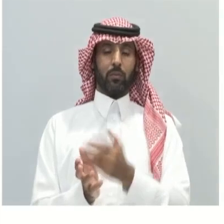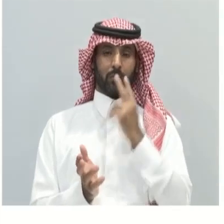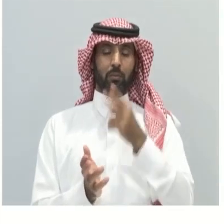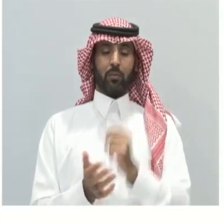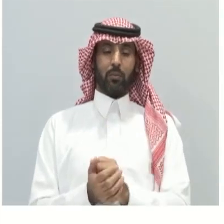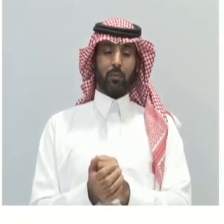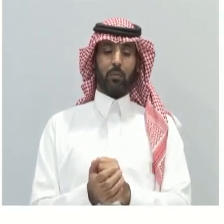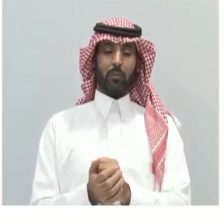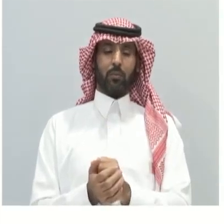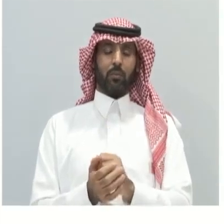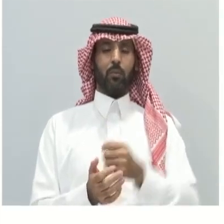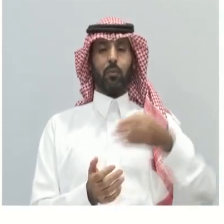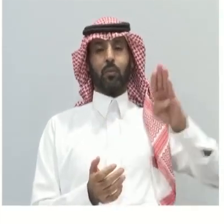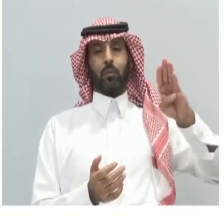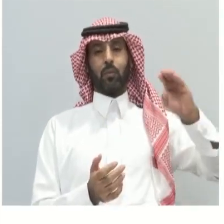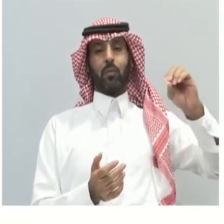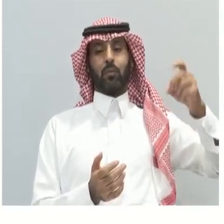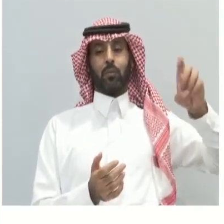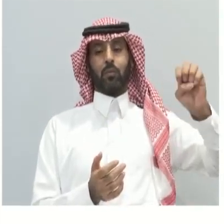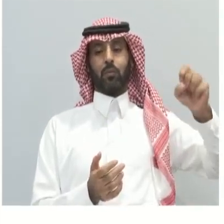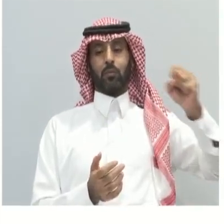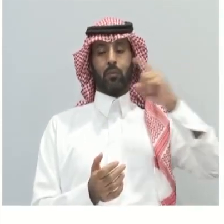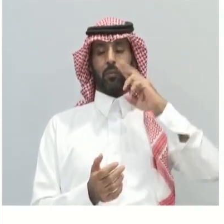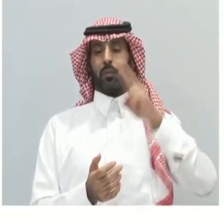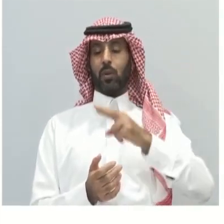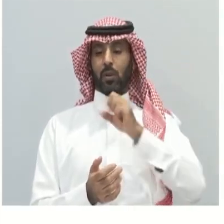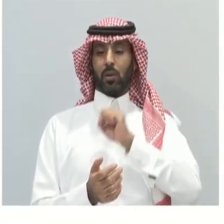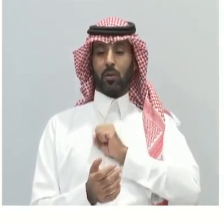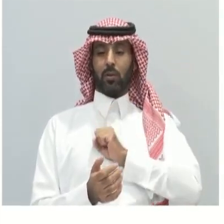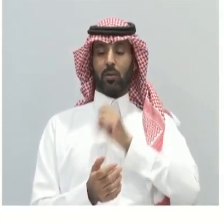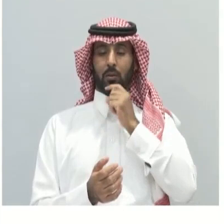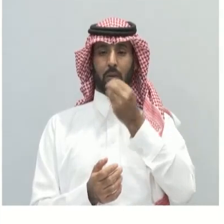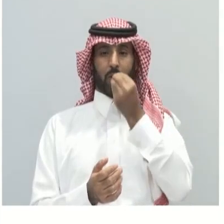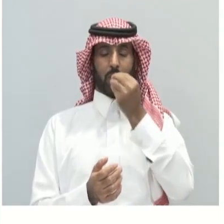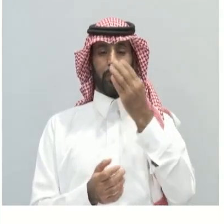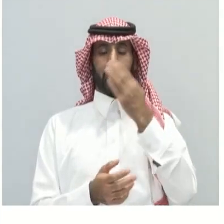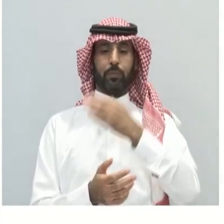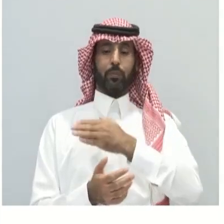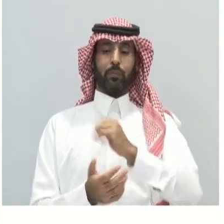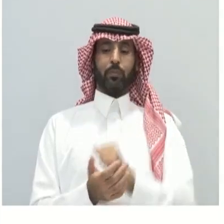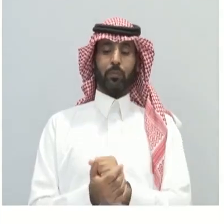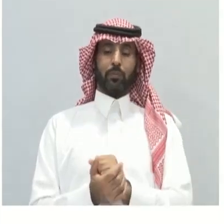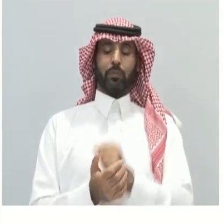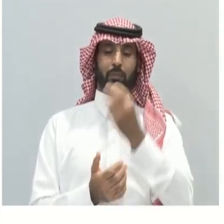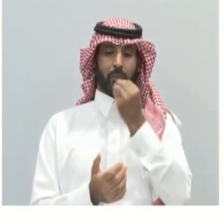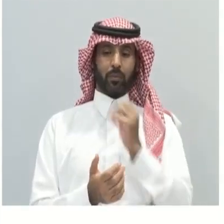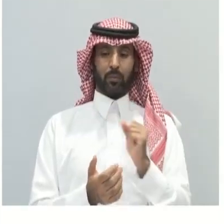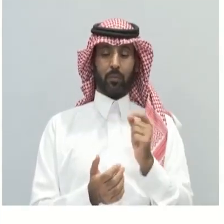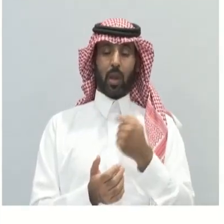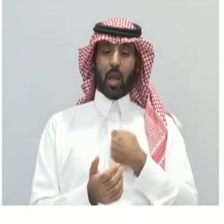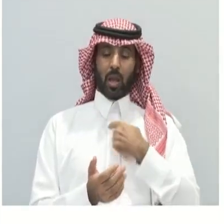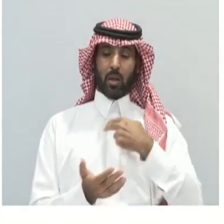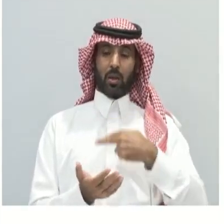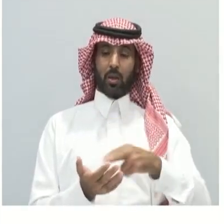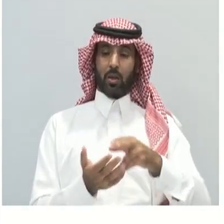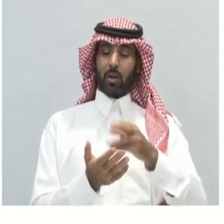it. So Badr cooked us is the indirect. Dinner is the direct object. Number four, I sent